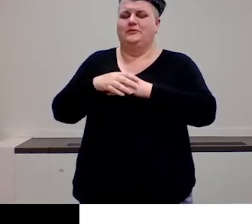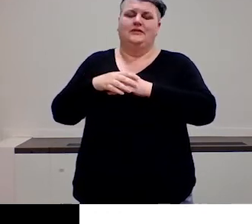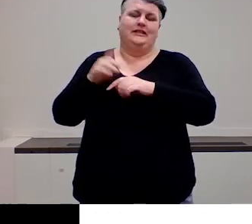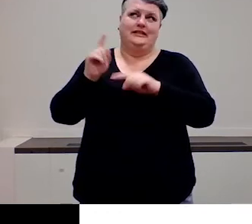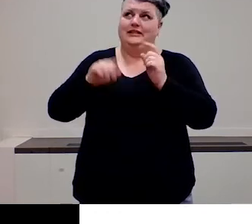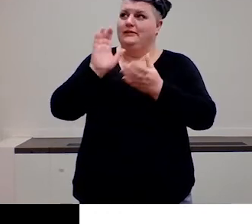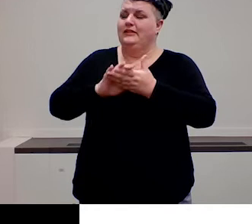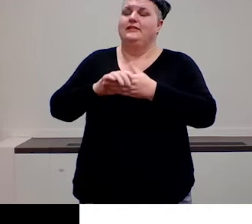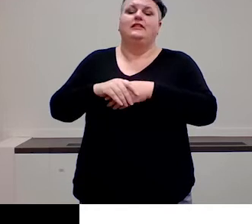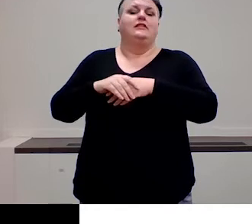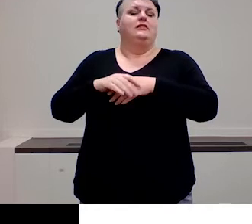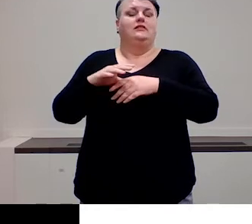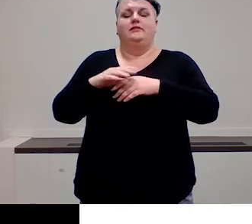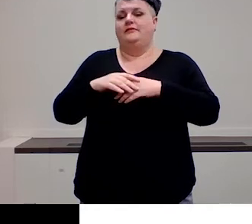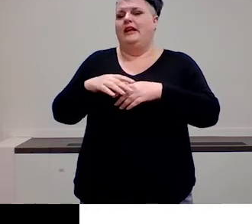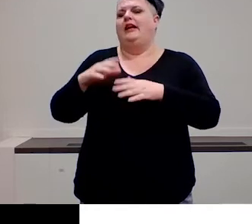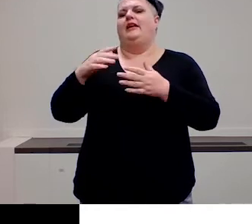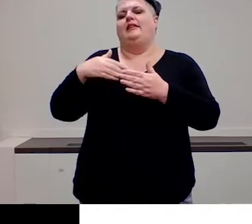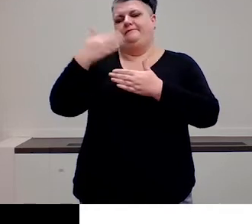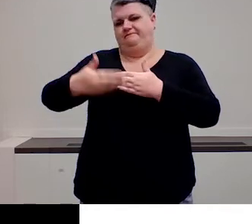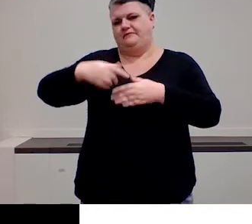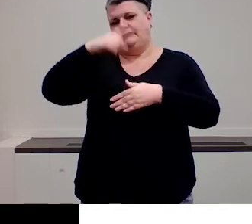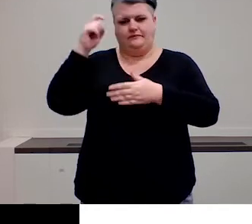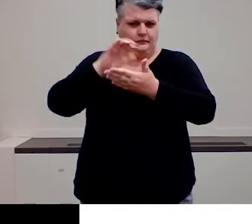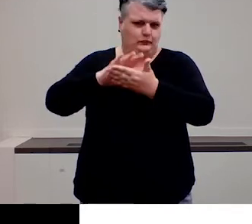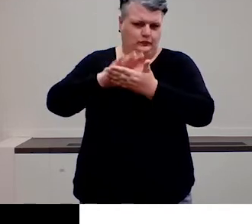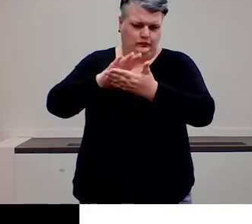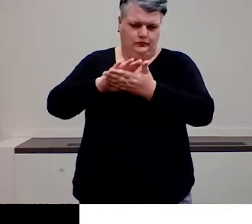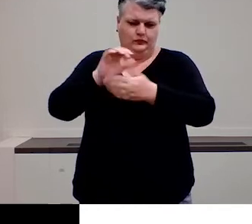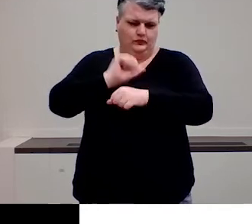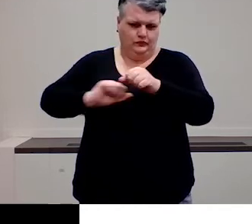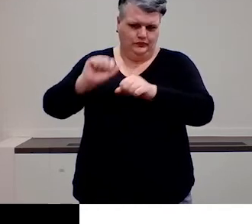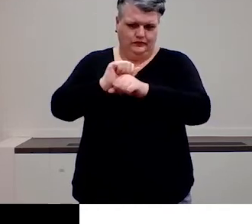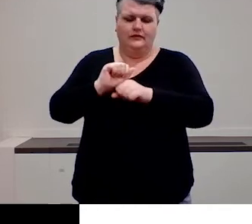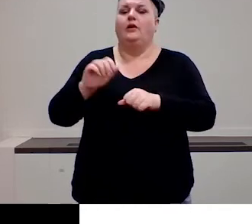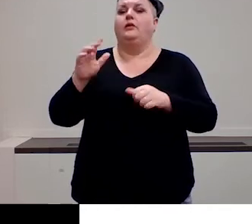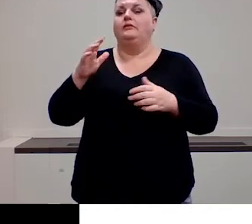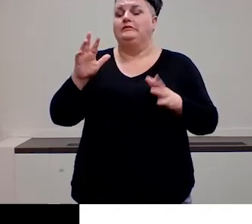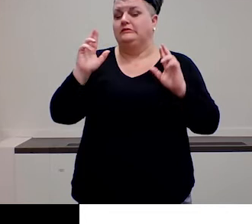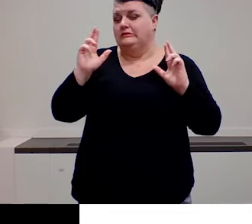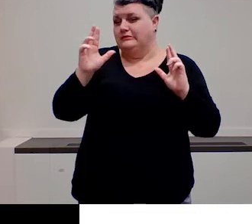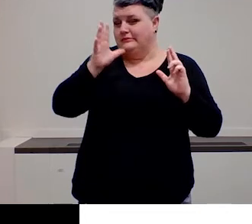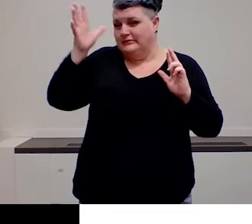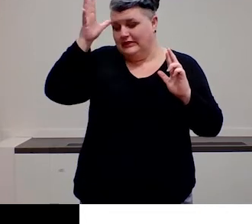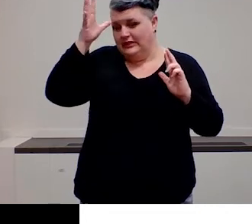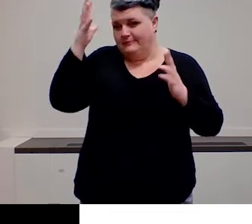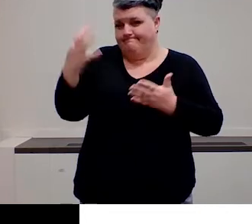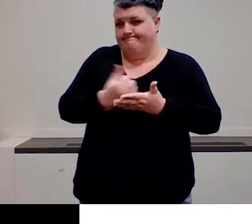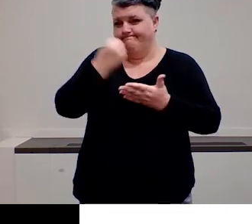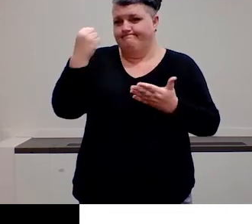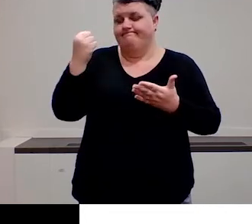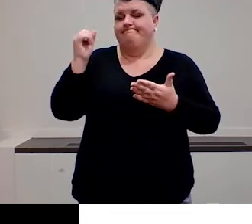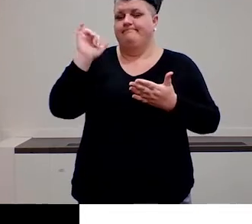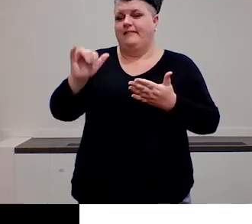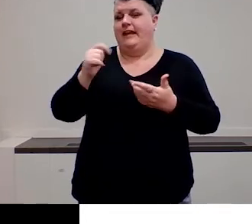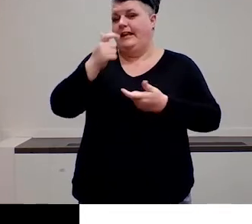believe. And our summer school initiative. Hopefully our parents are taking advantage of the